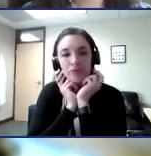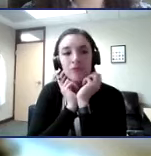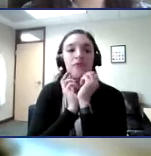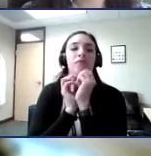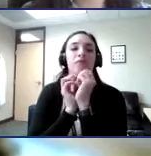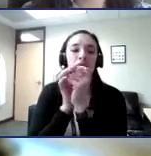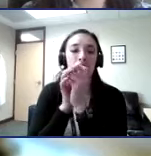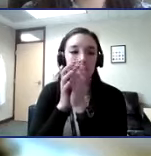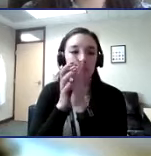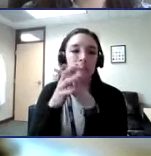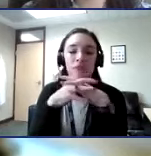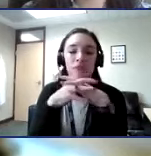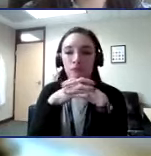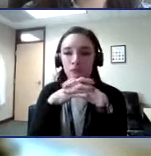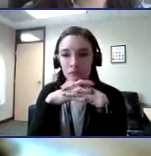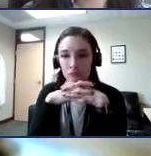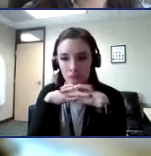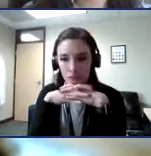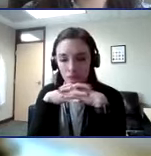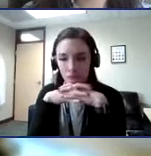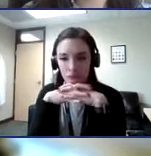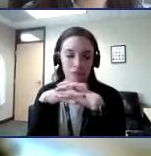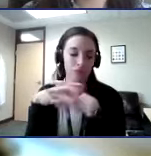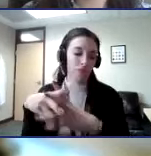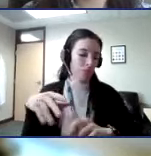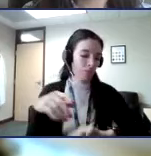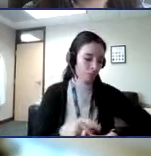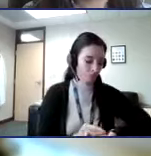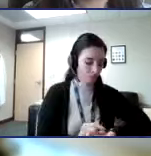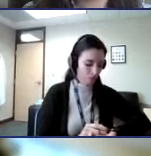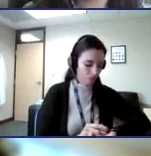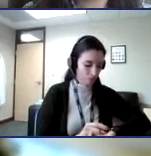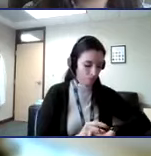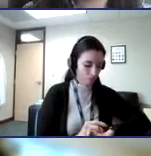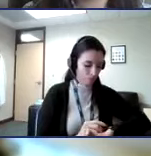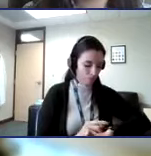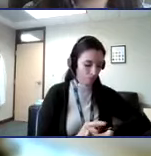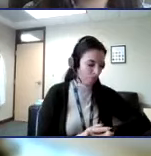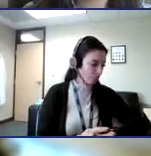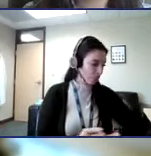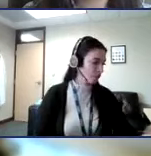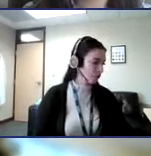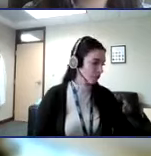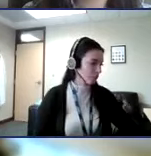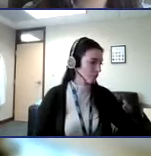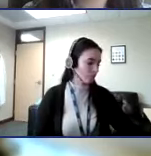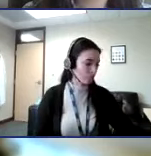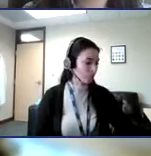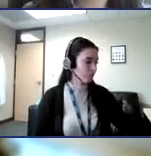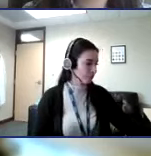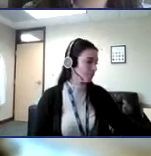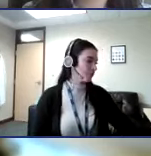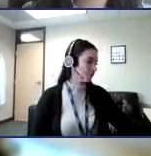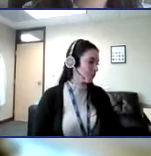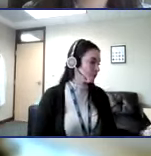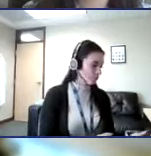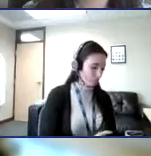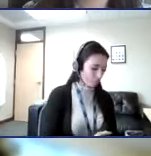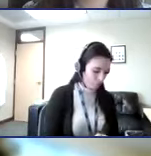to be more responsive. A lot of times the billing is happening after the child is born, or just generally data collection is